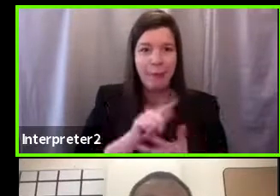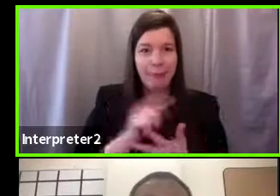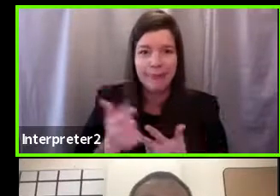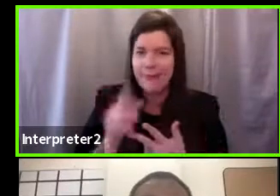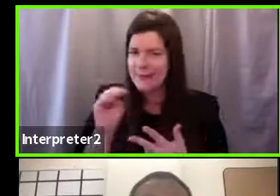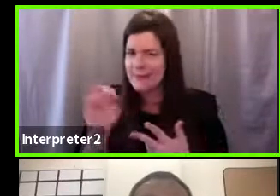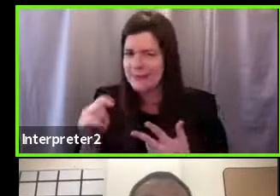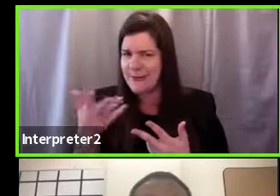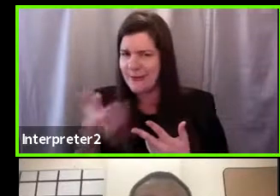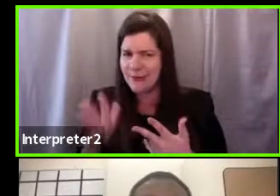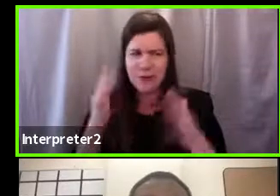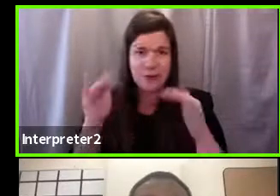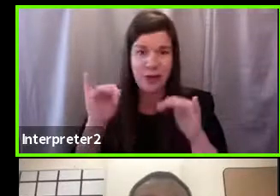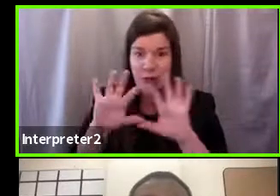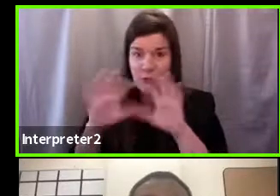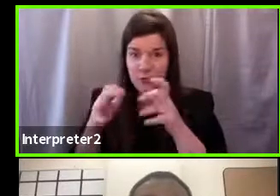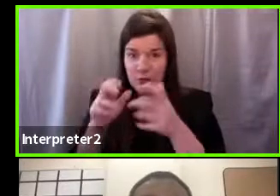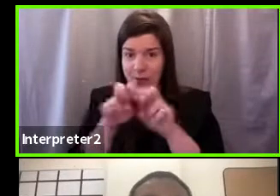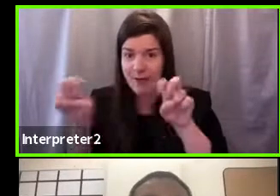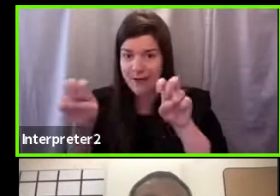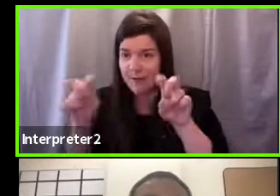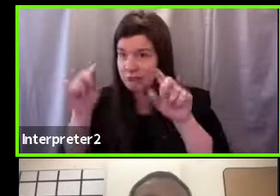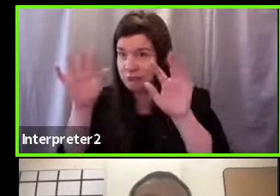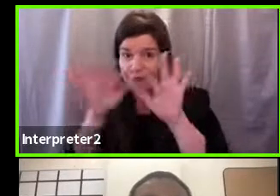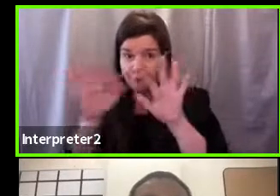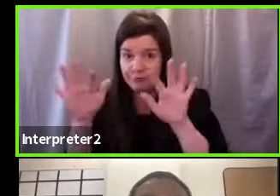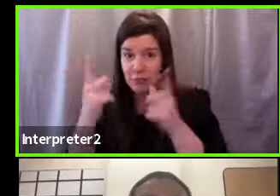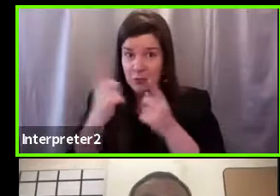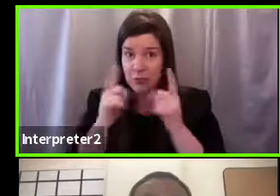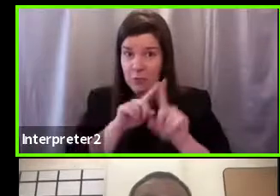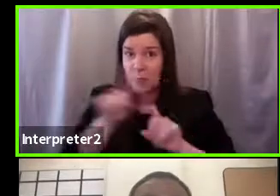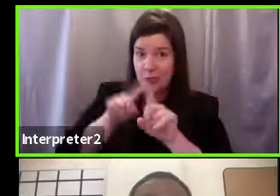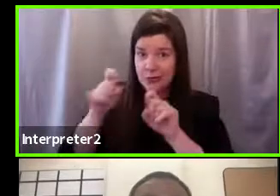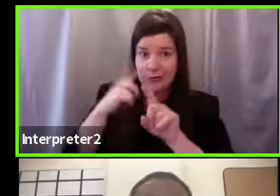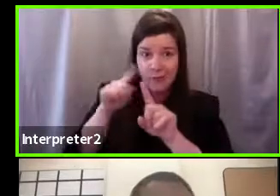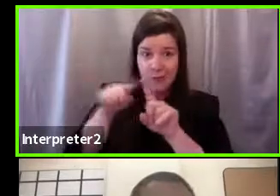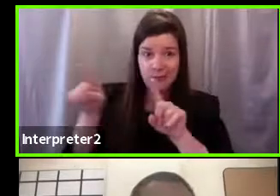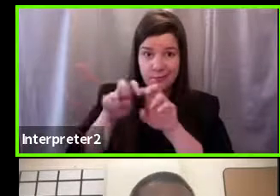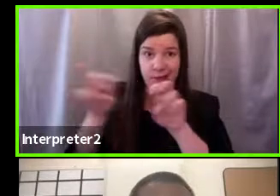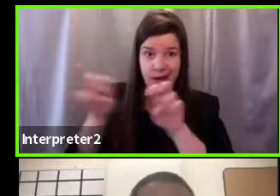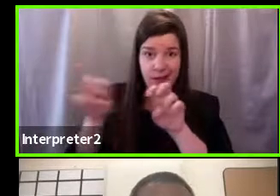that group, are there any questions for the panel that we just saw?